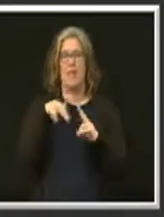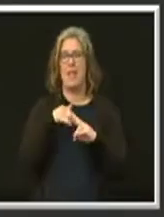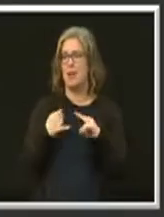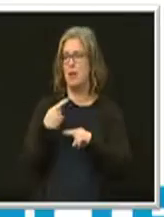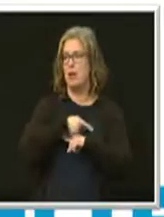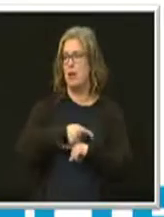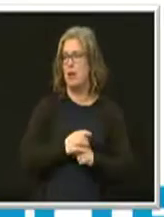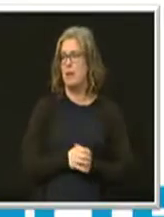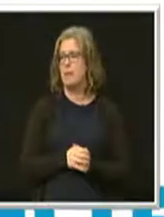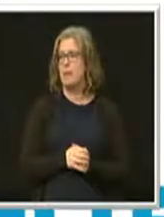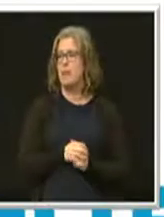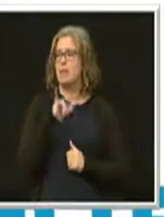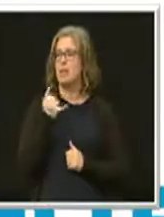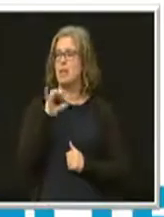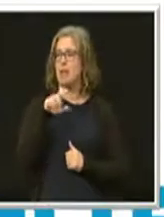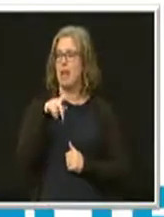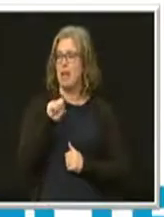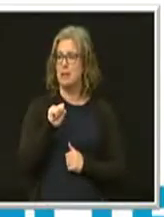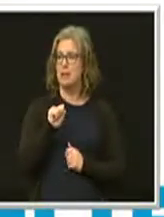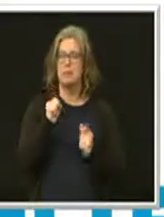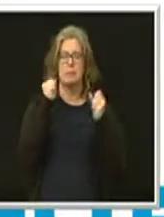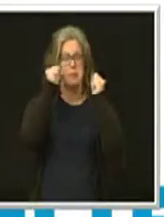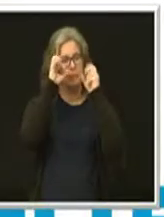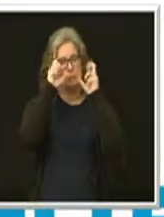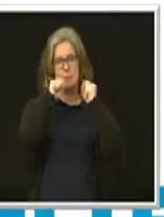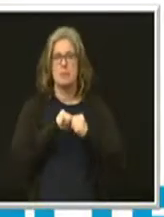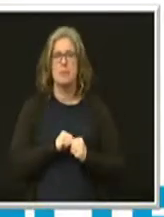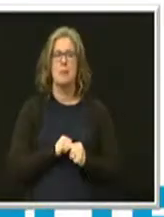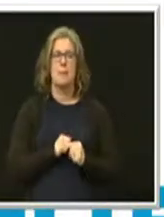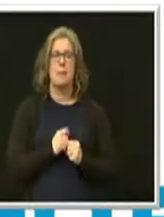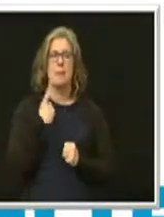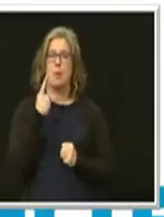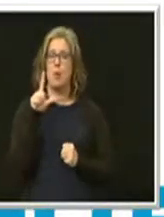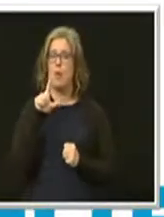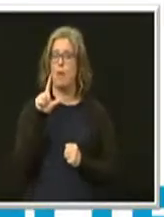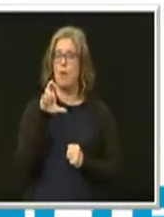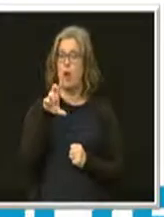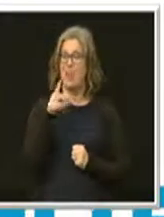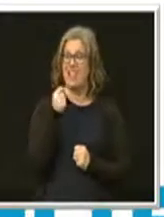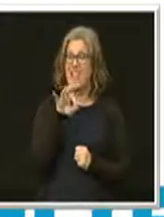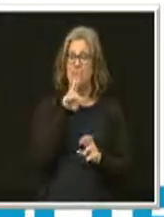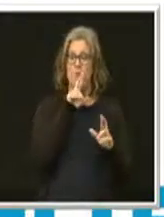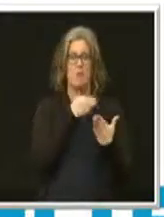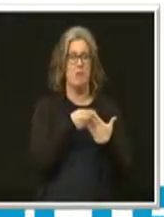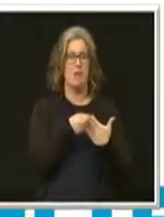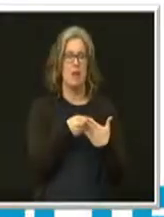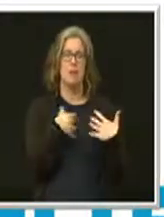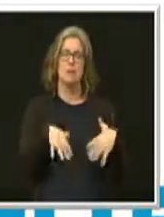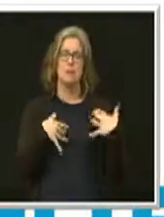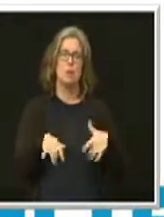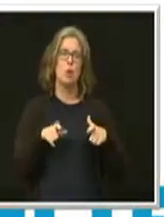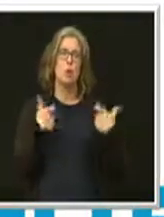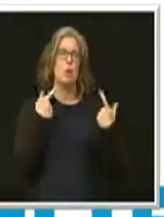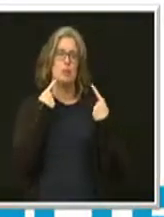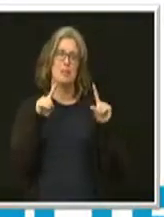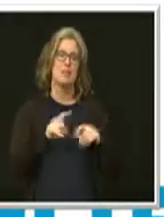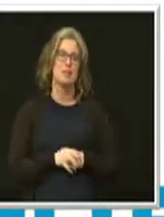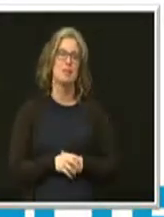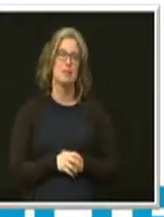today. JCPS has been incredible. The One Louisville COVID-19 Response Fund has been a huge